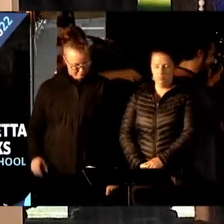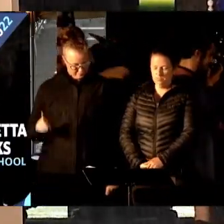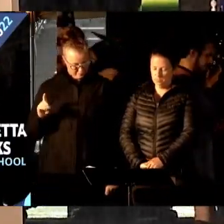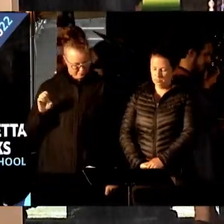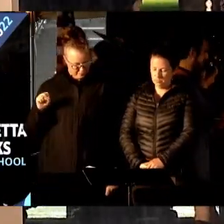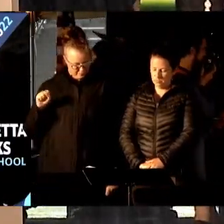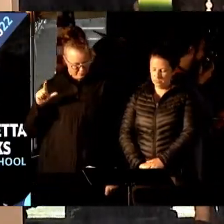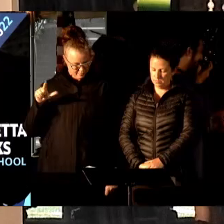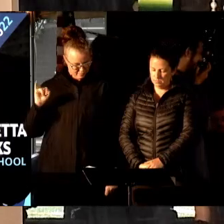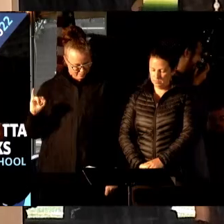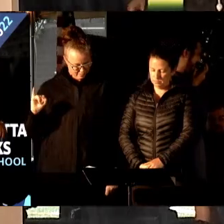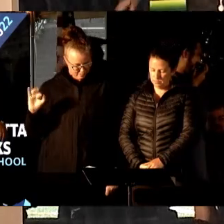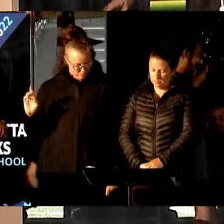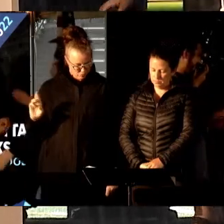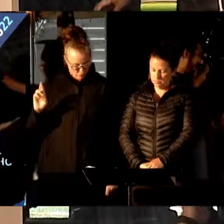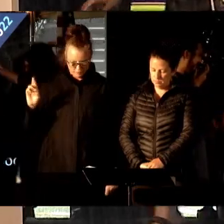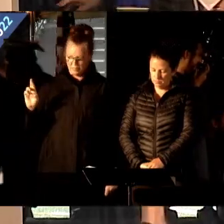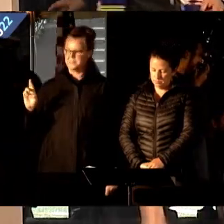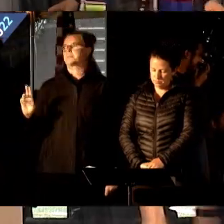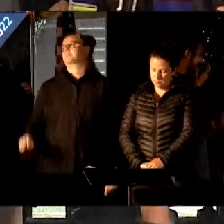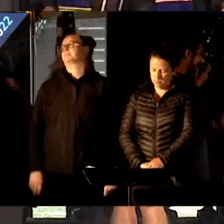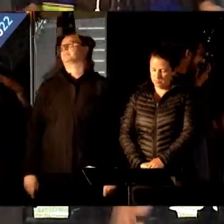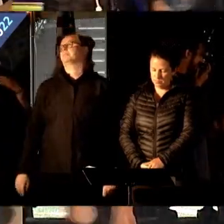Desley Rosas.